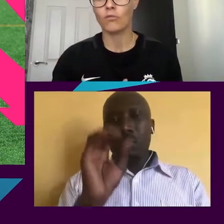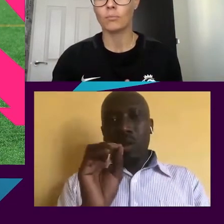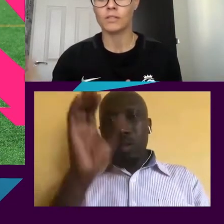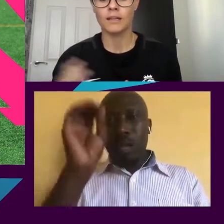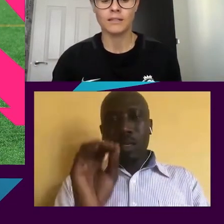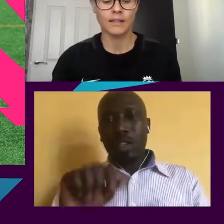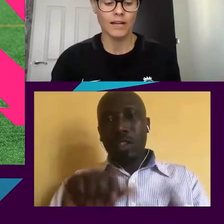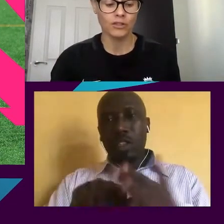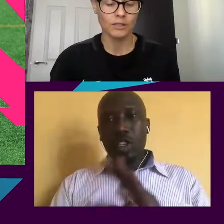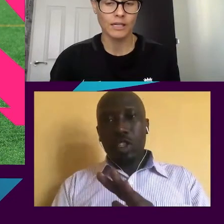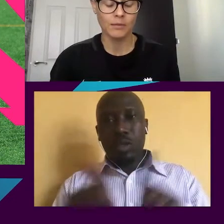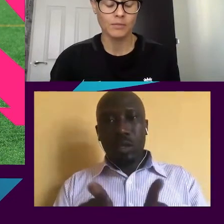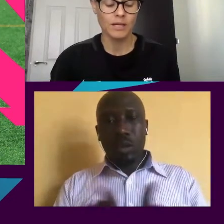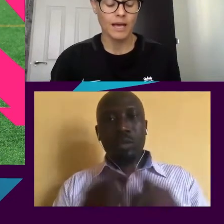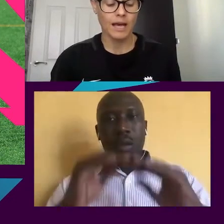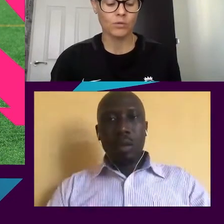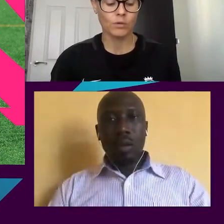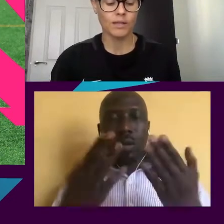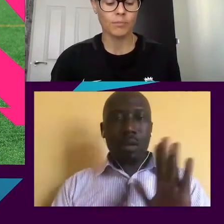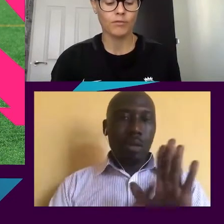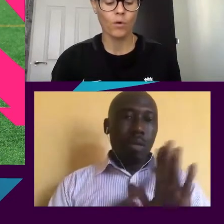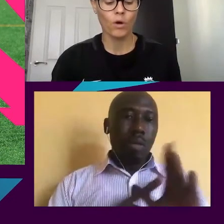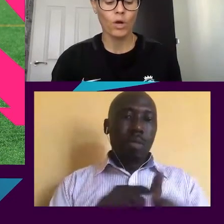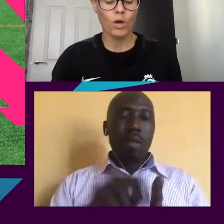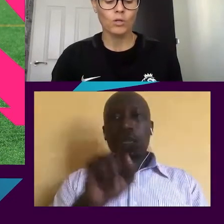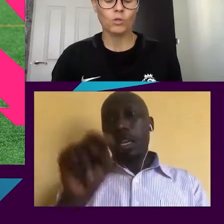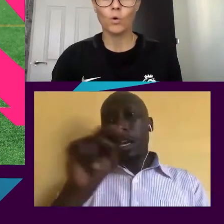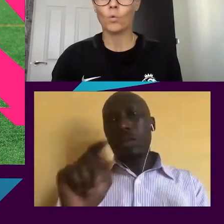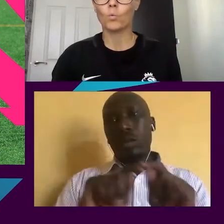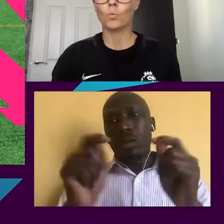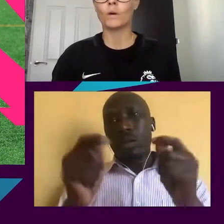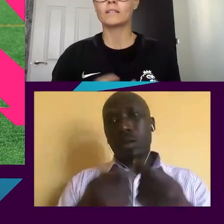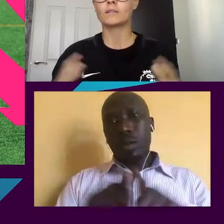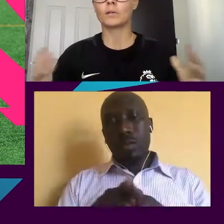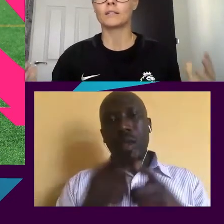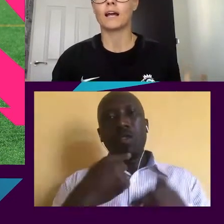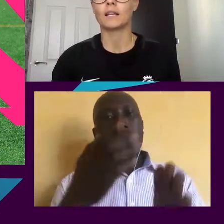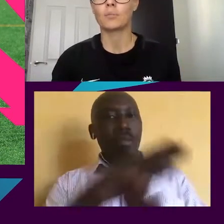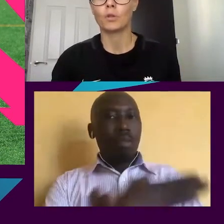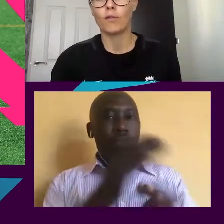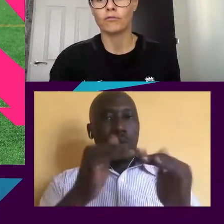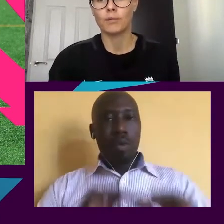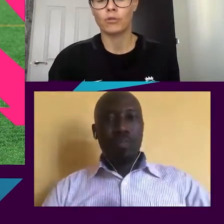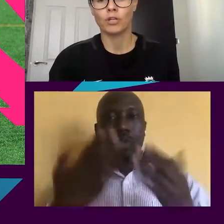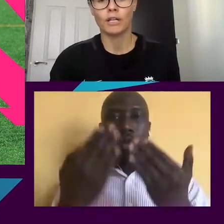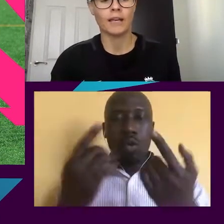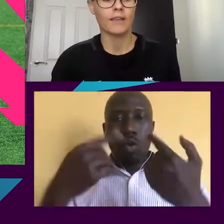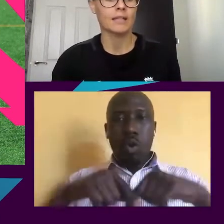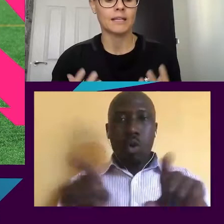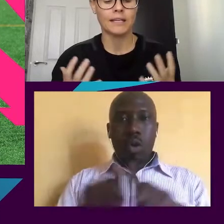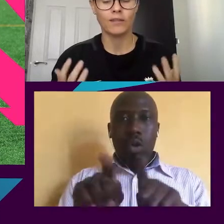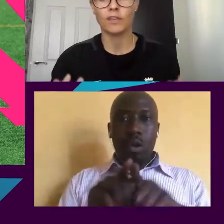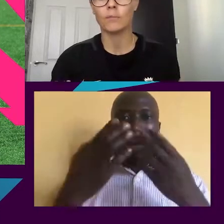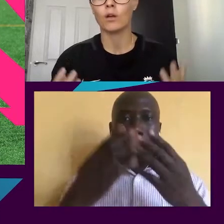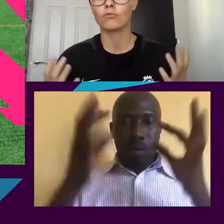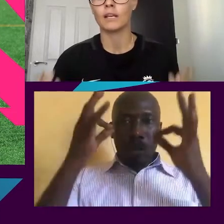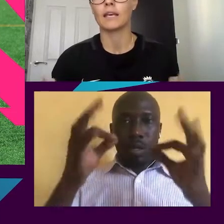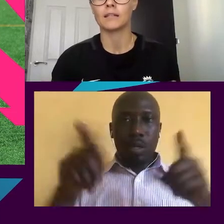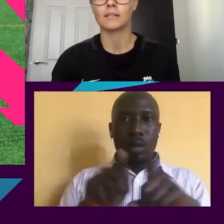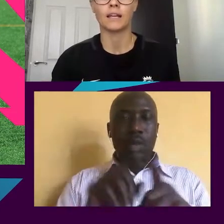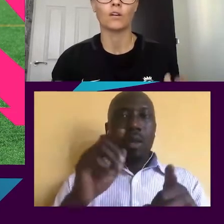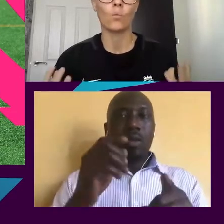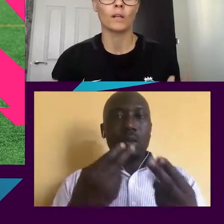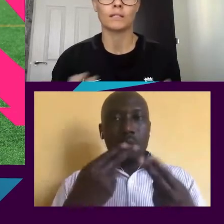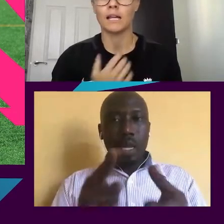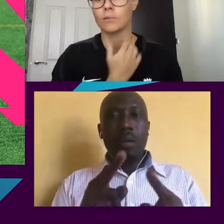to represent the national teams, as we said before. So we decided to put the referee project together to give them a